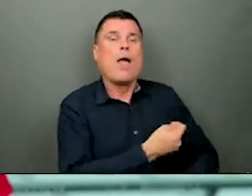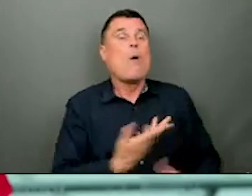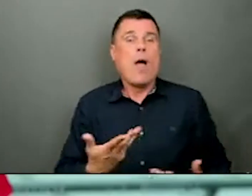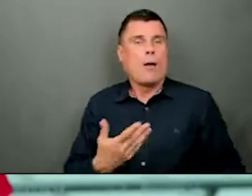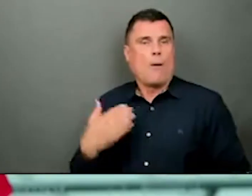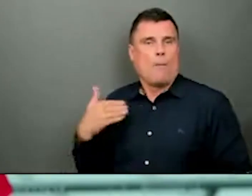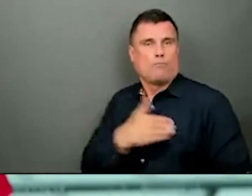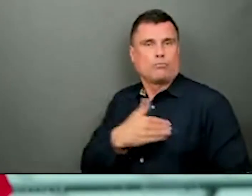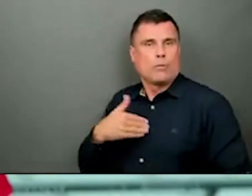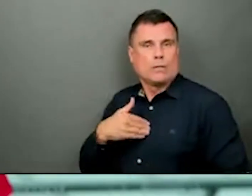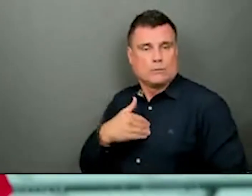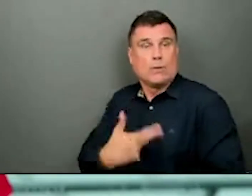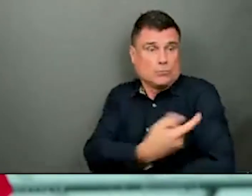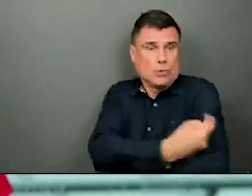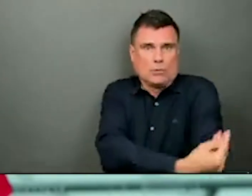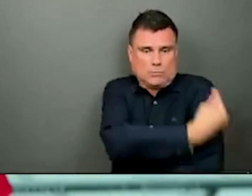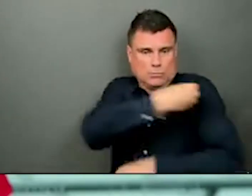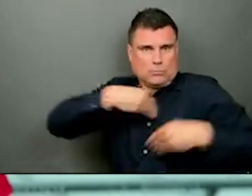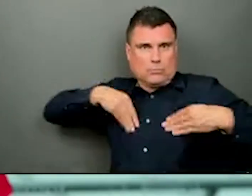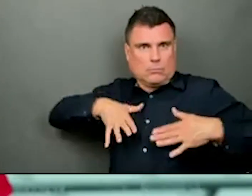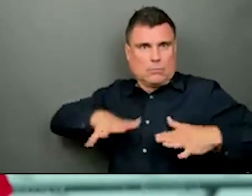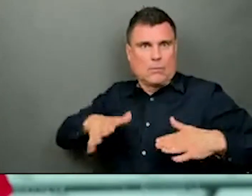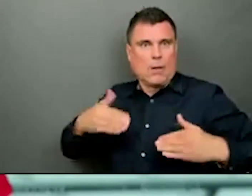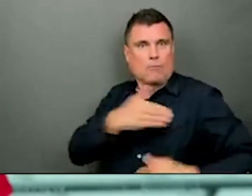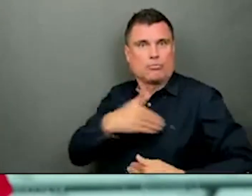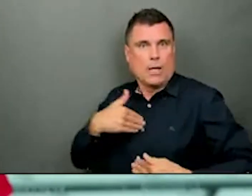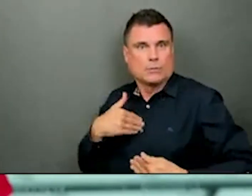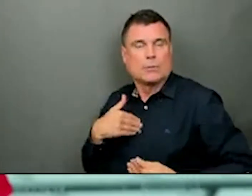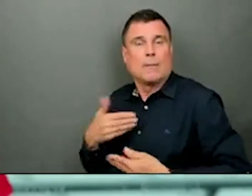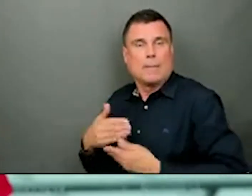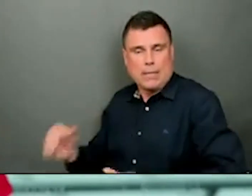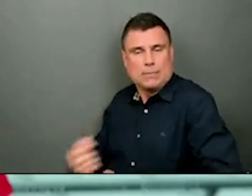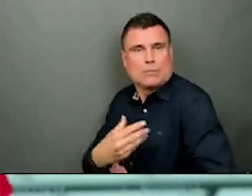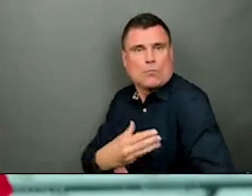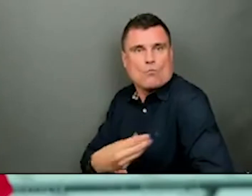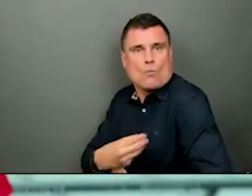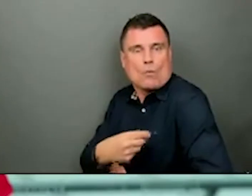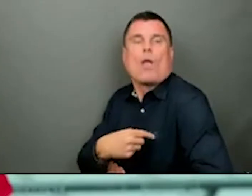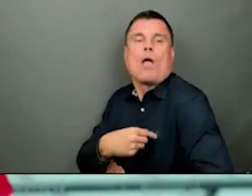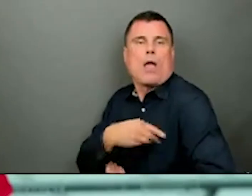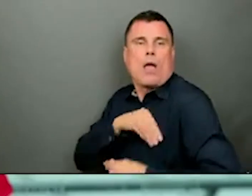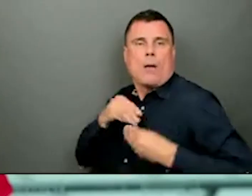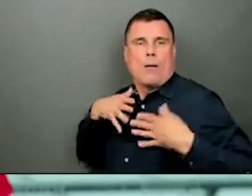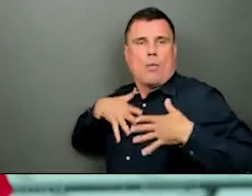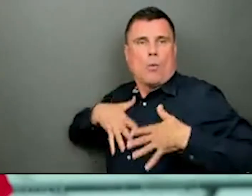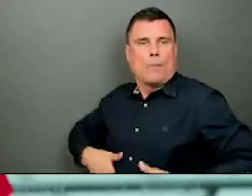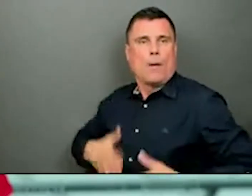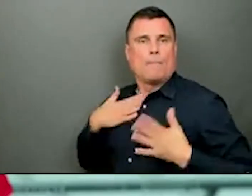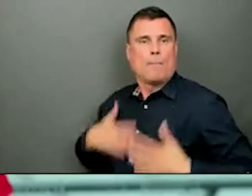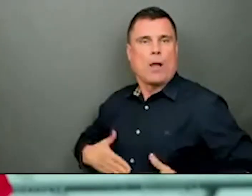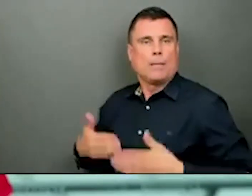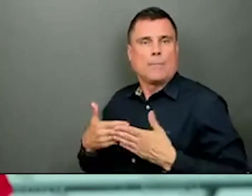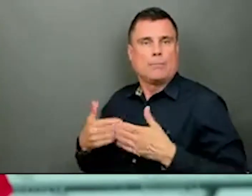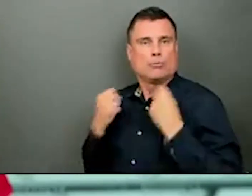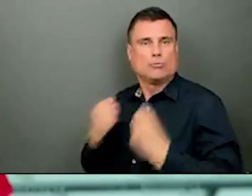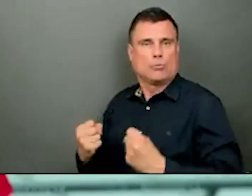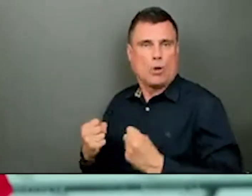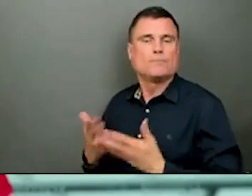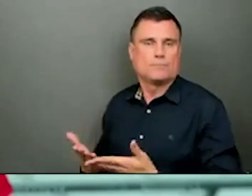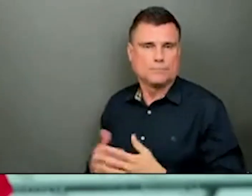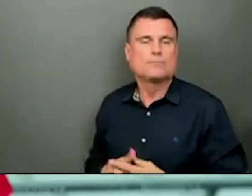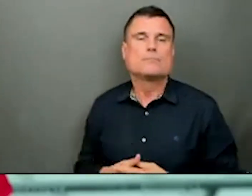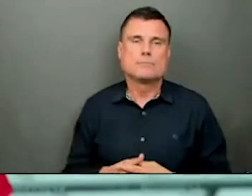We've seen a major event, Celebration of Light, now canceled for this summer in Vancouver. Can